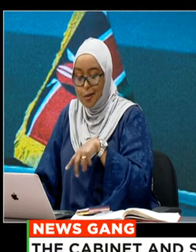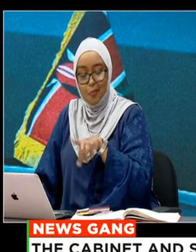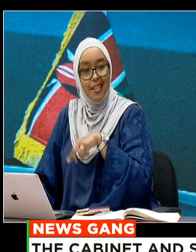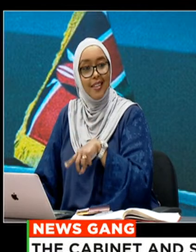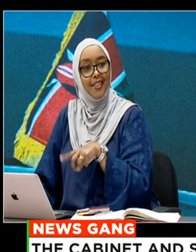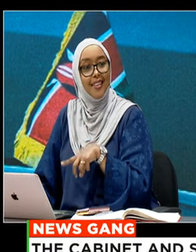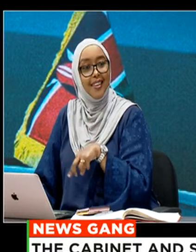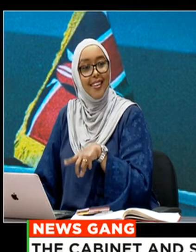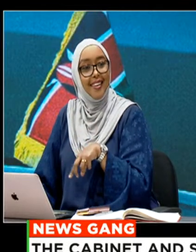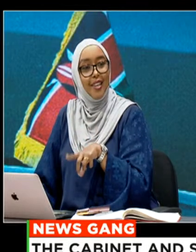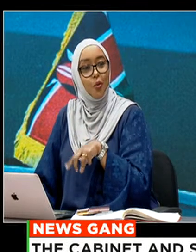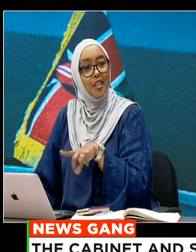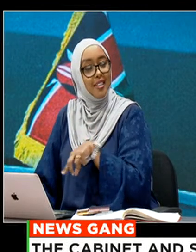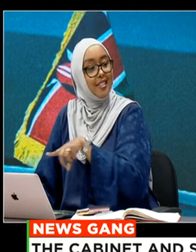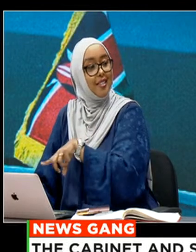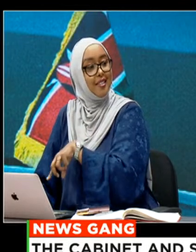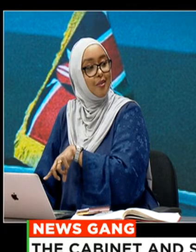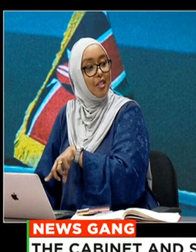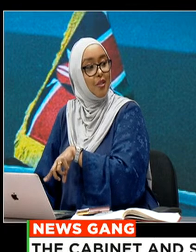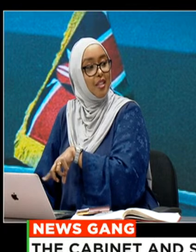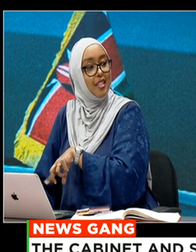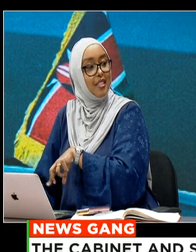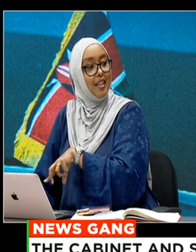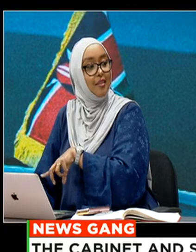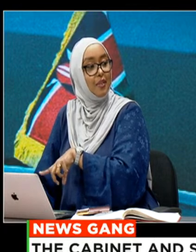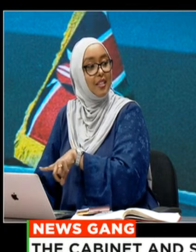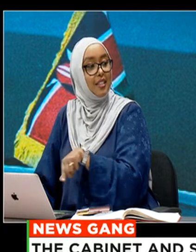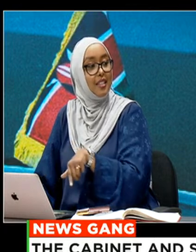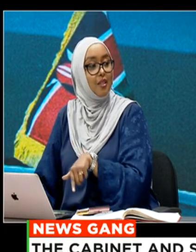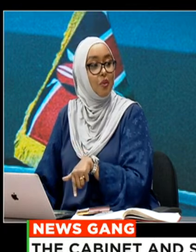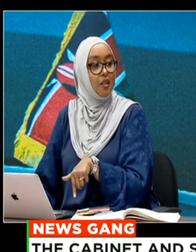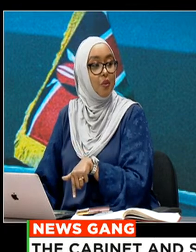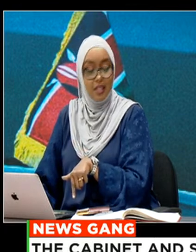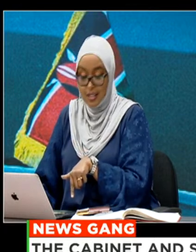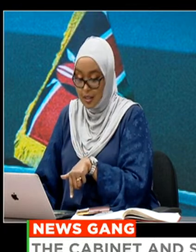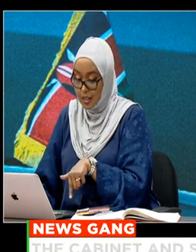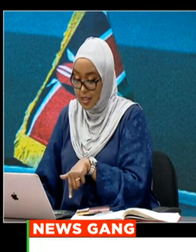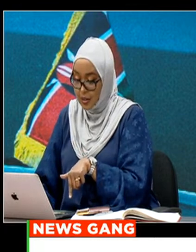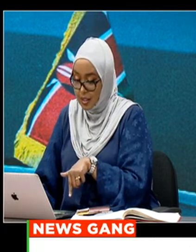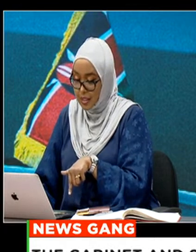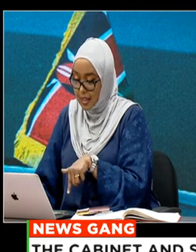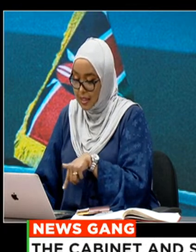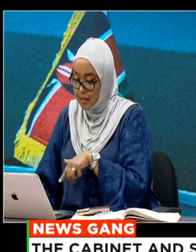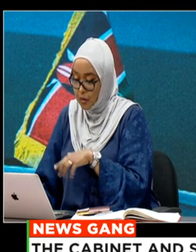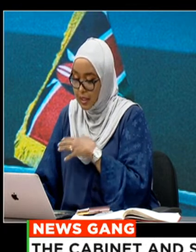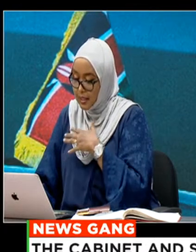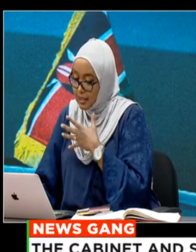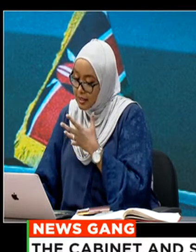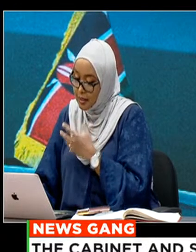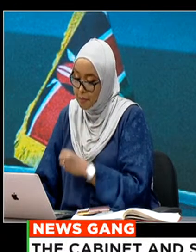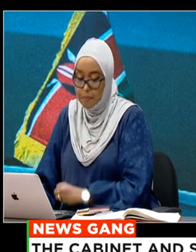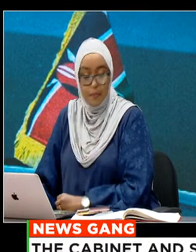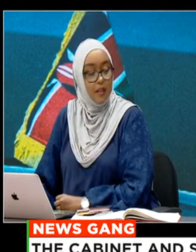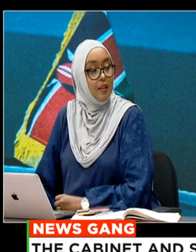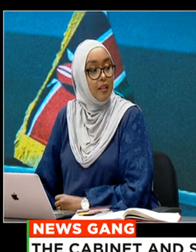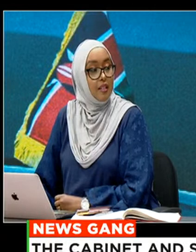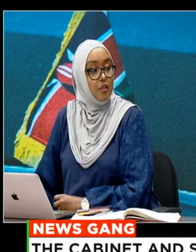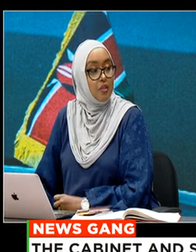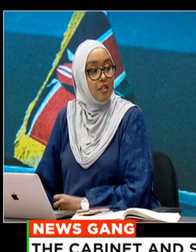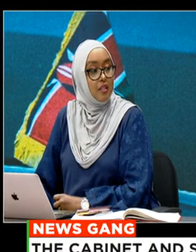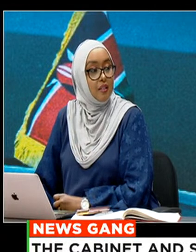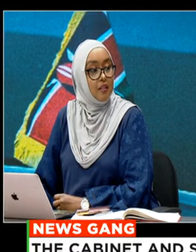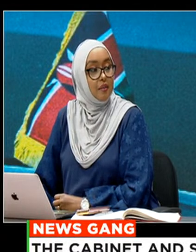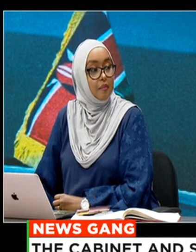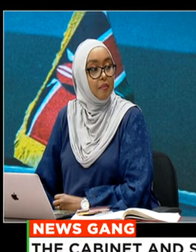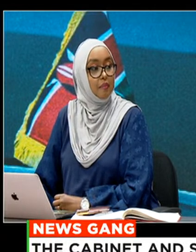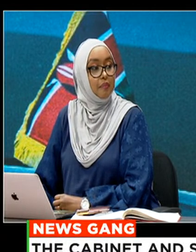it's it works when it's on the other side, but it doesn't work when it's on this side, Yvonne. And that's